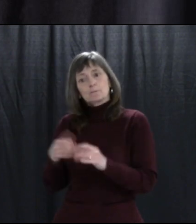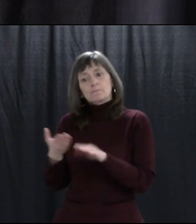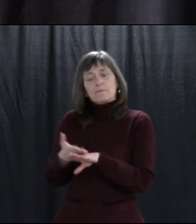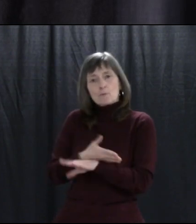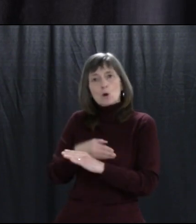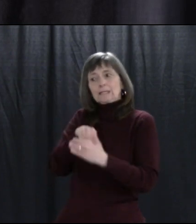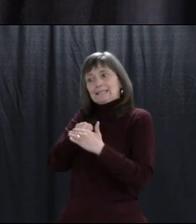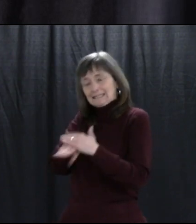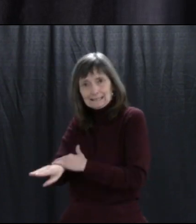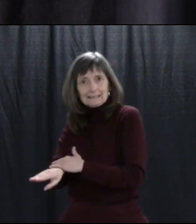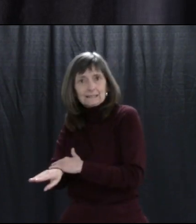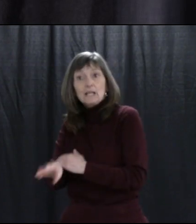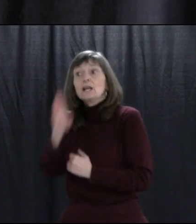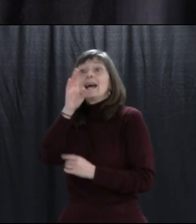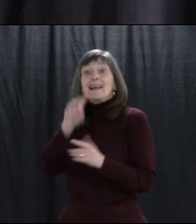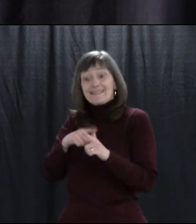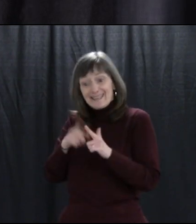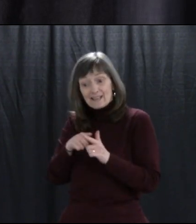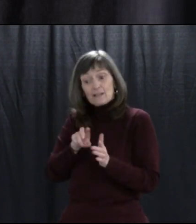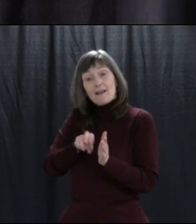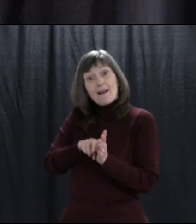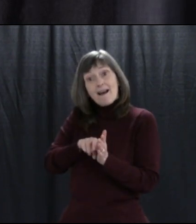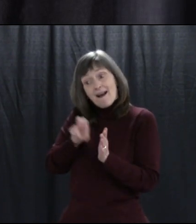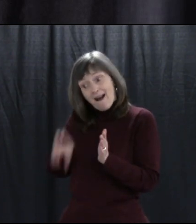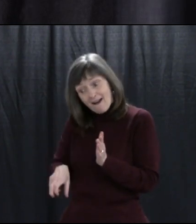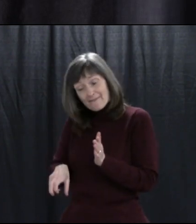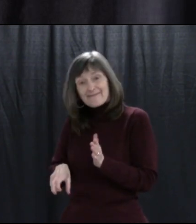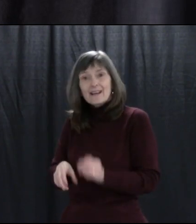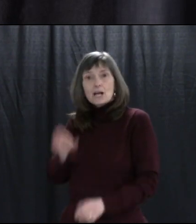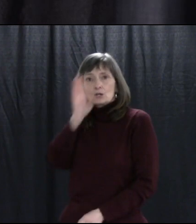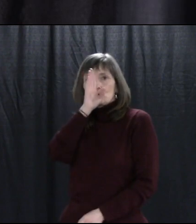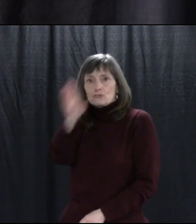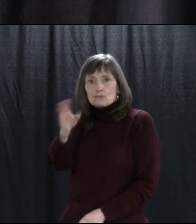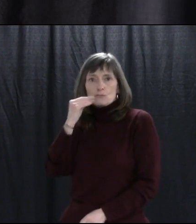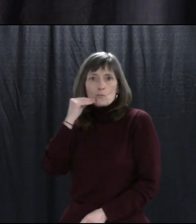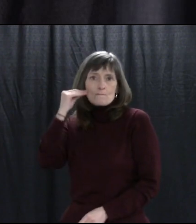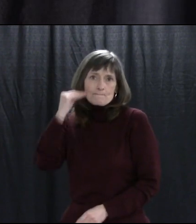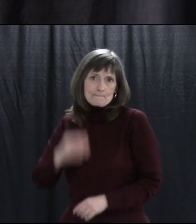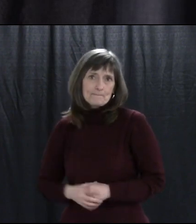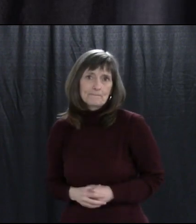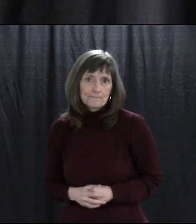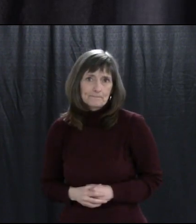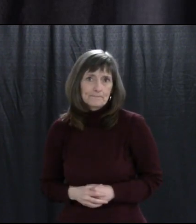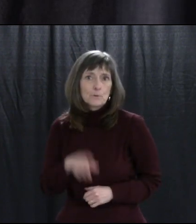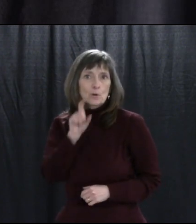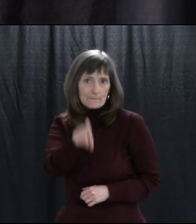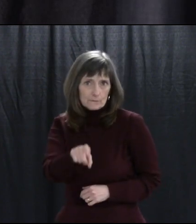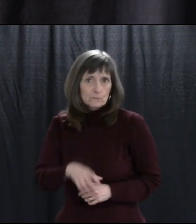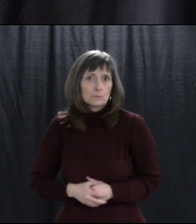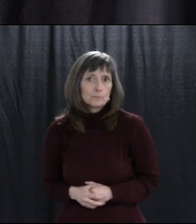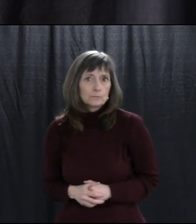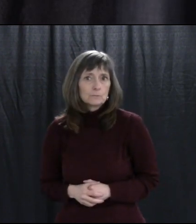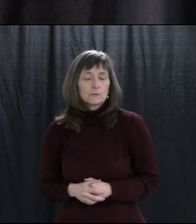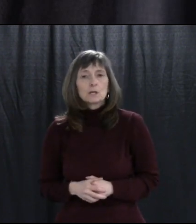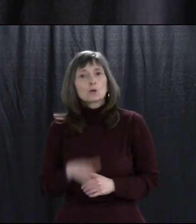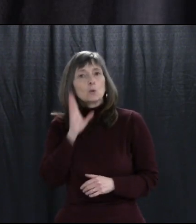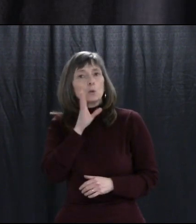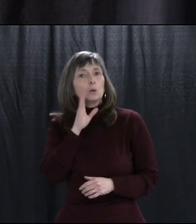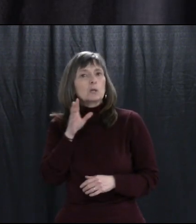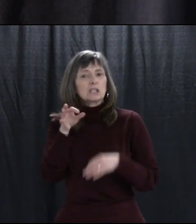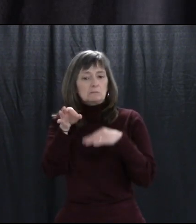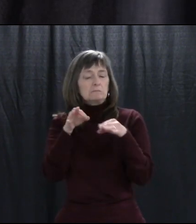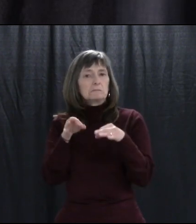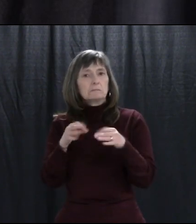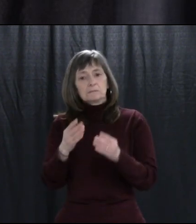to go straight home. We will have some clarity around information that will be provided at those points of entry. We've